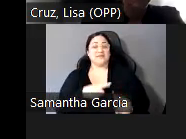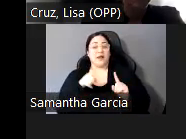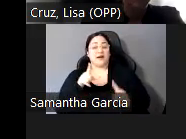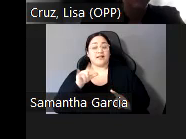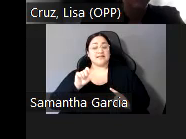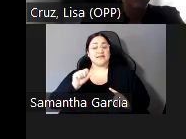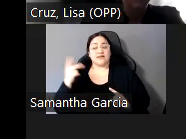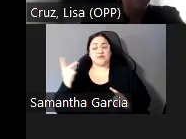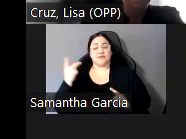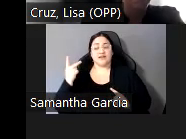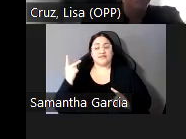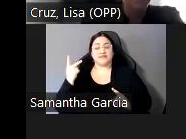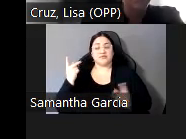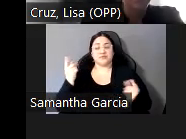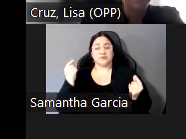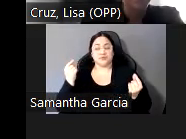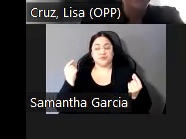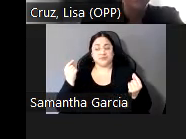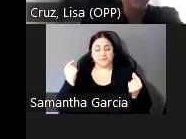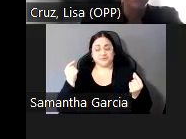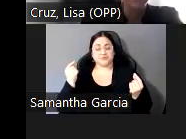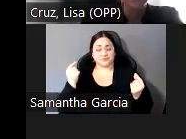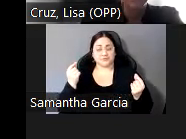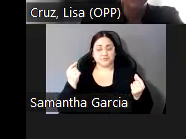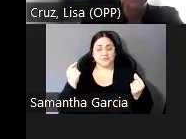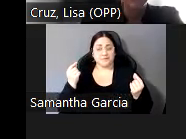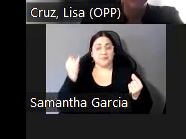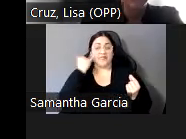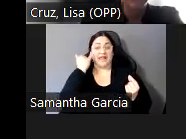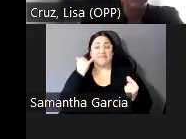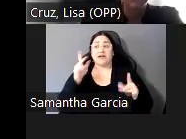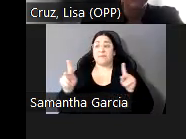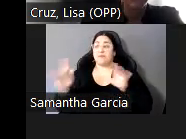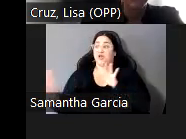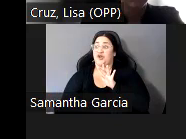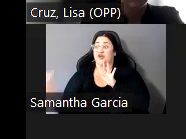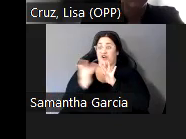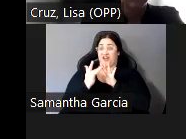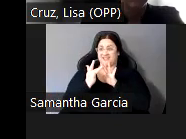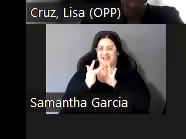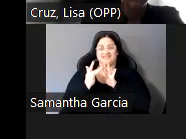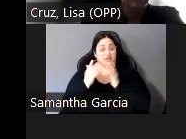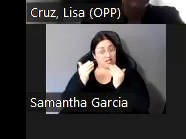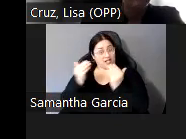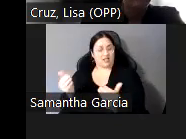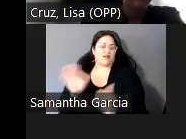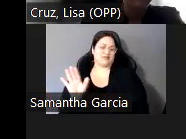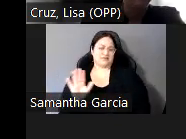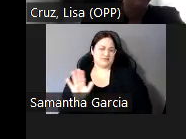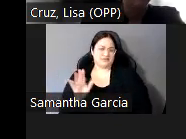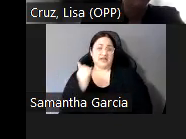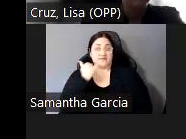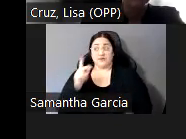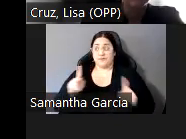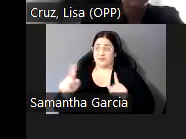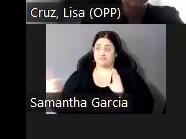always emphasize the point, if anything is unsolicited, don't go with it. I mean, if someone comes to your house